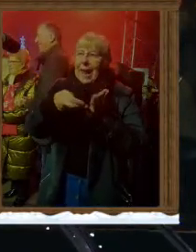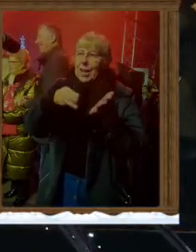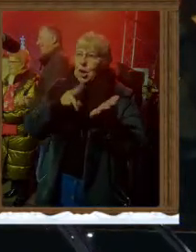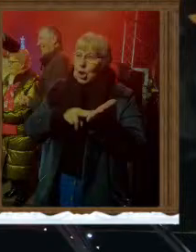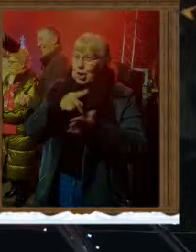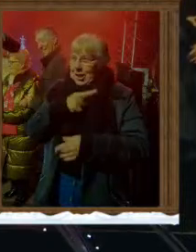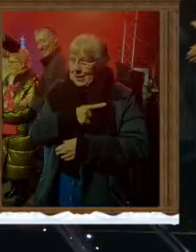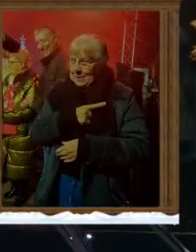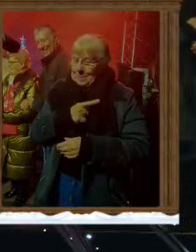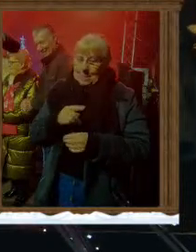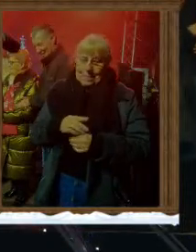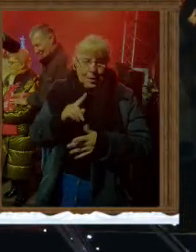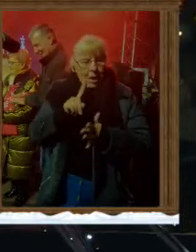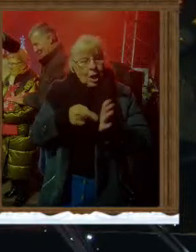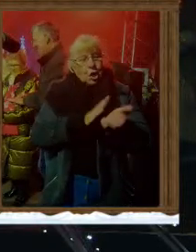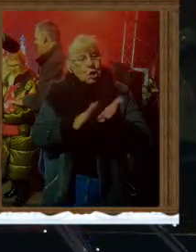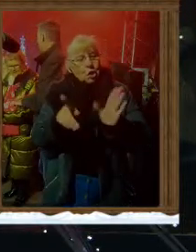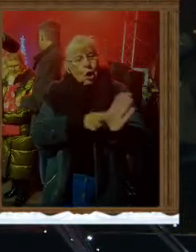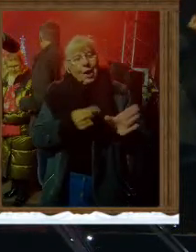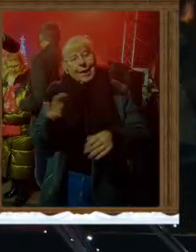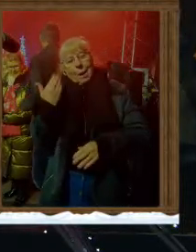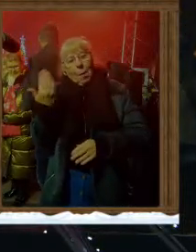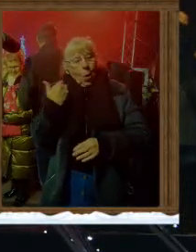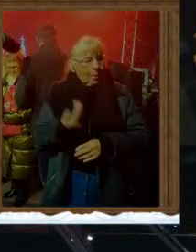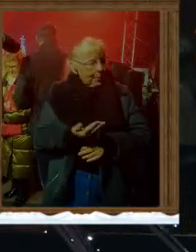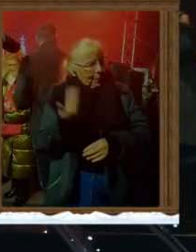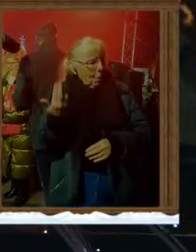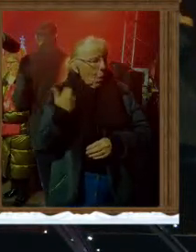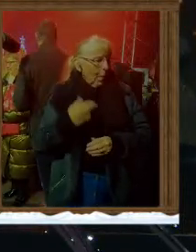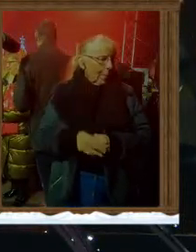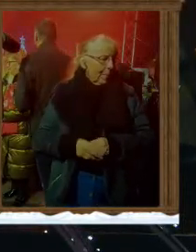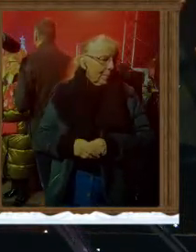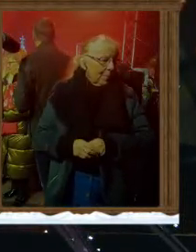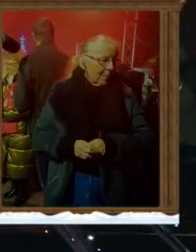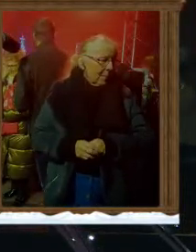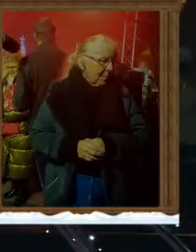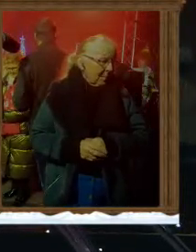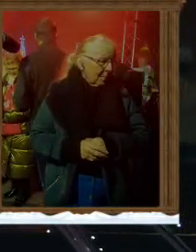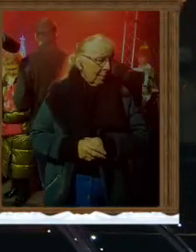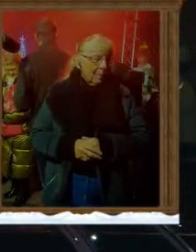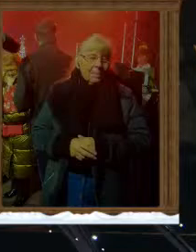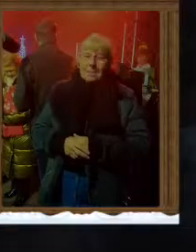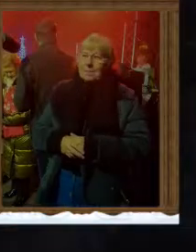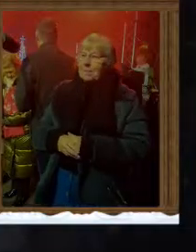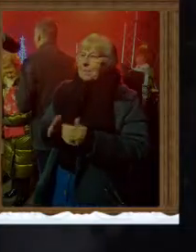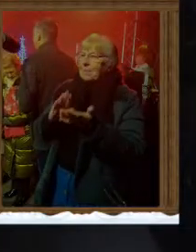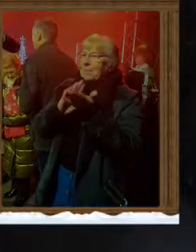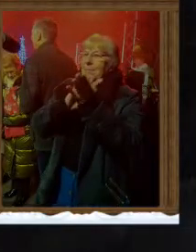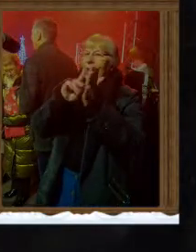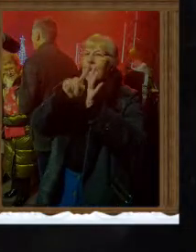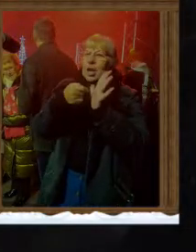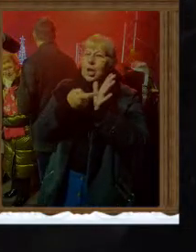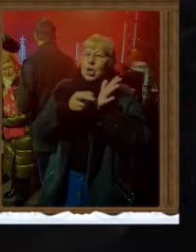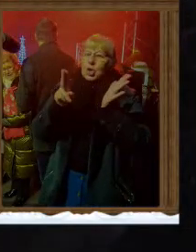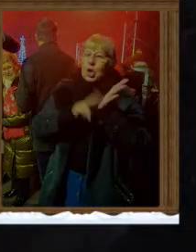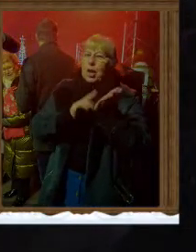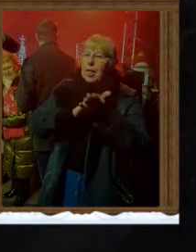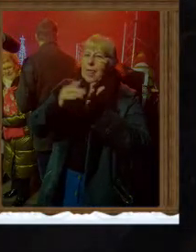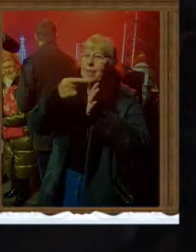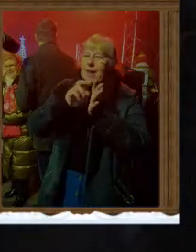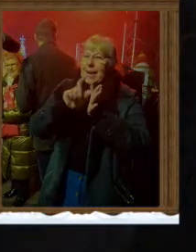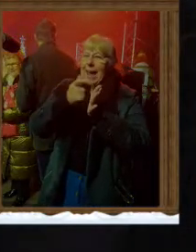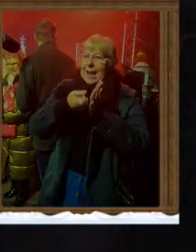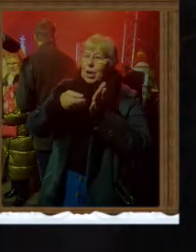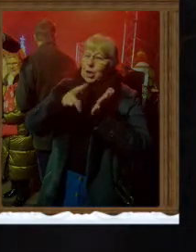And Johnny, come on up here. Yes. So Jonathan Henderson is one of our officers